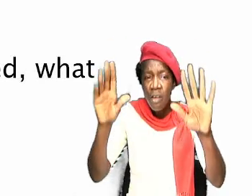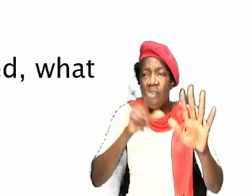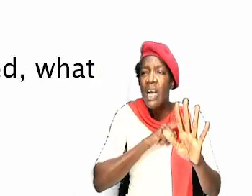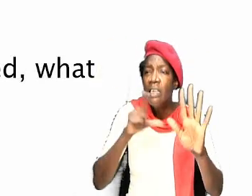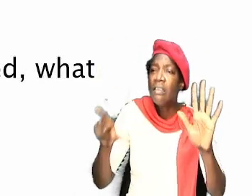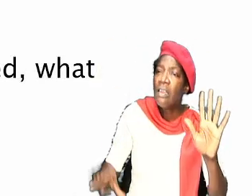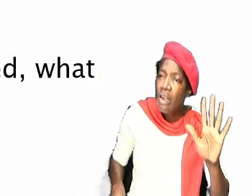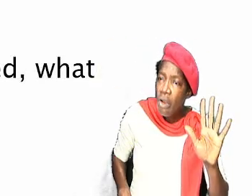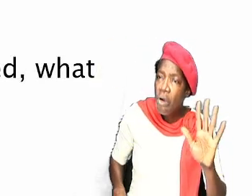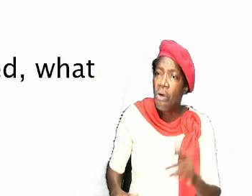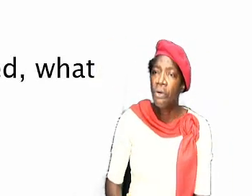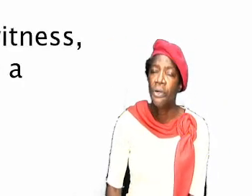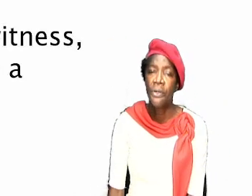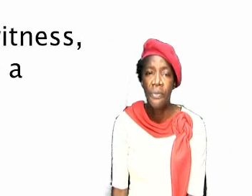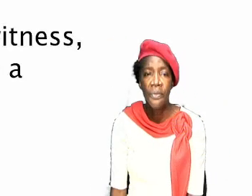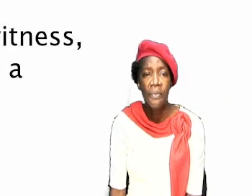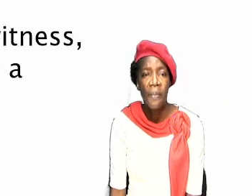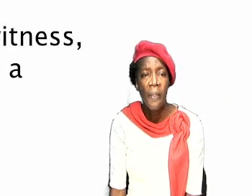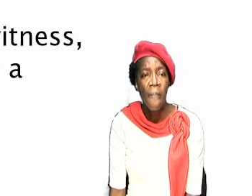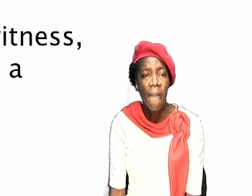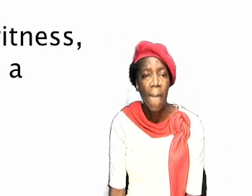Lord.